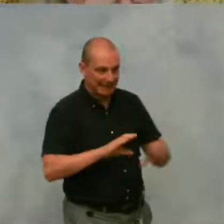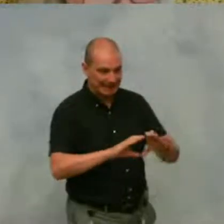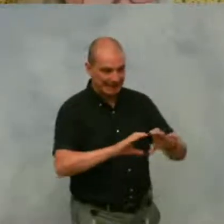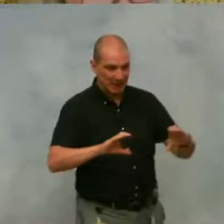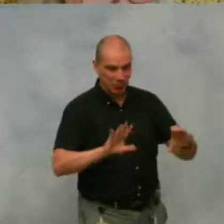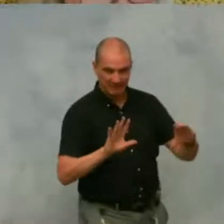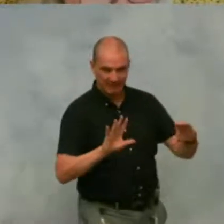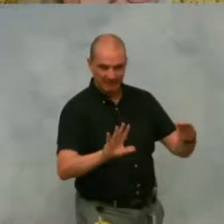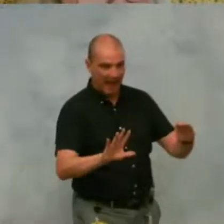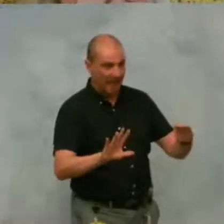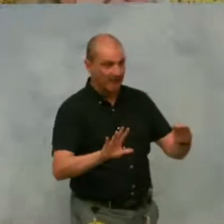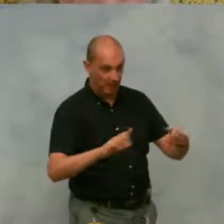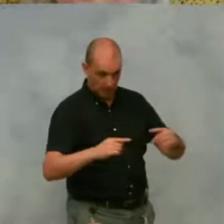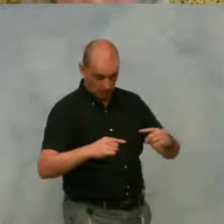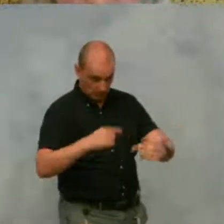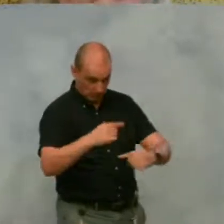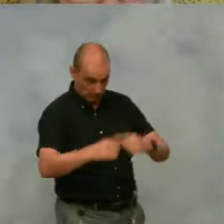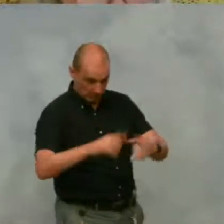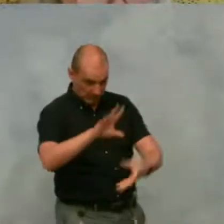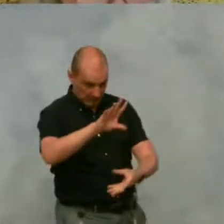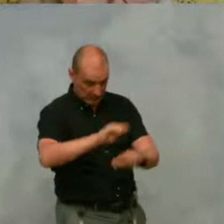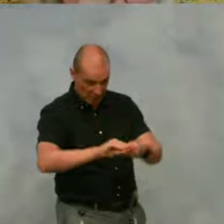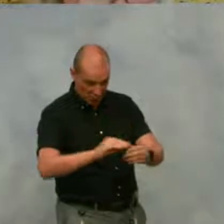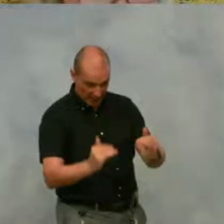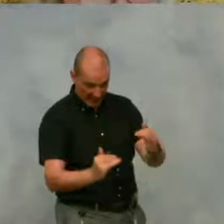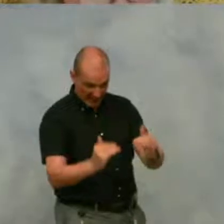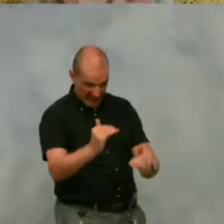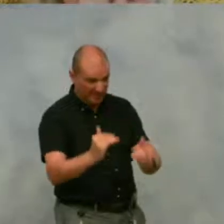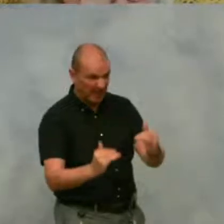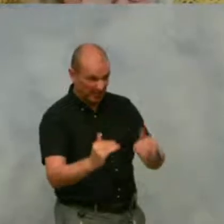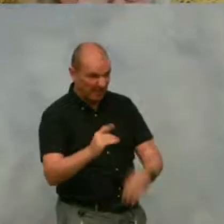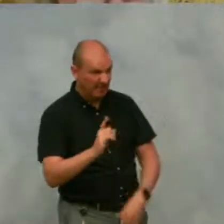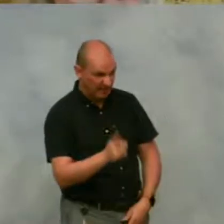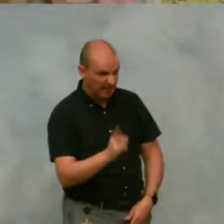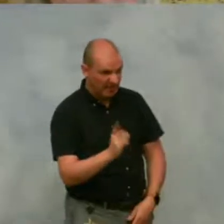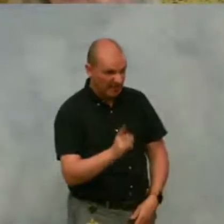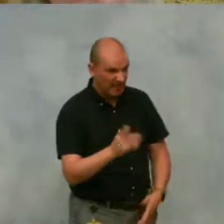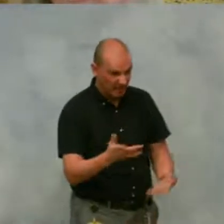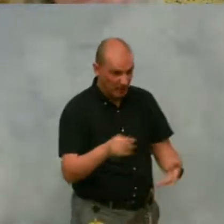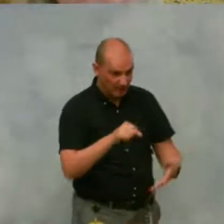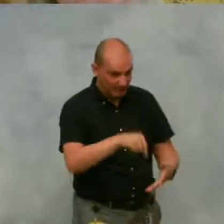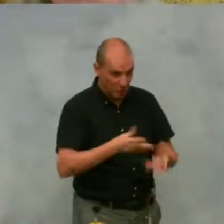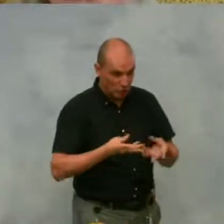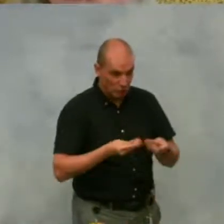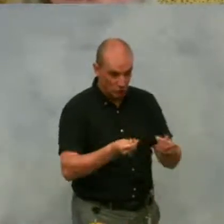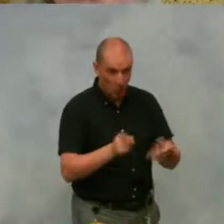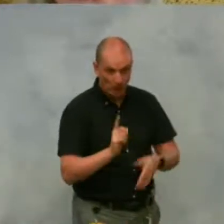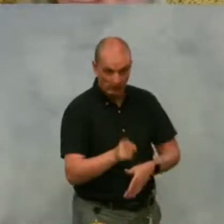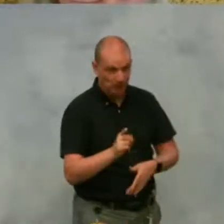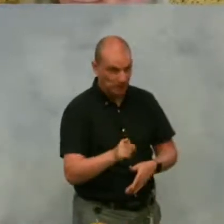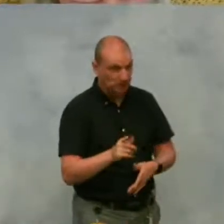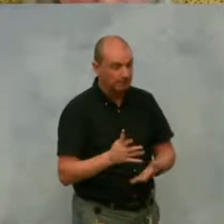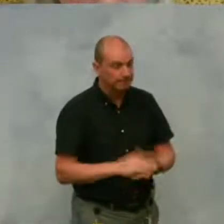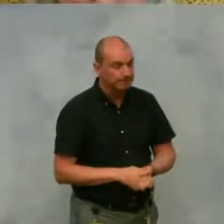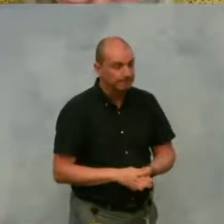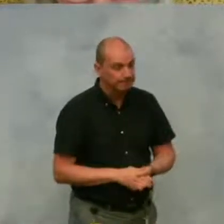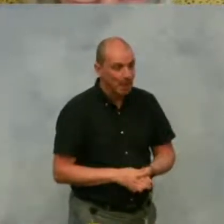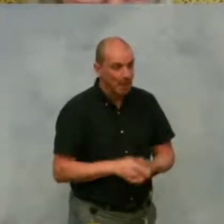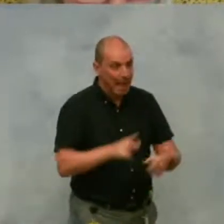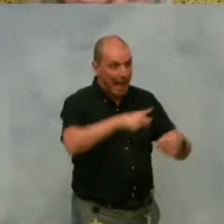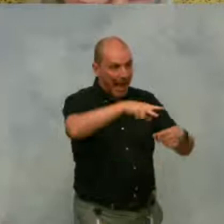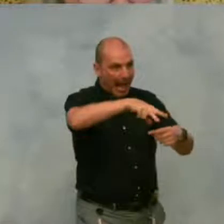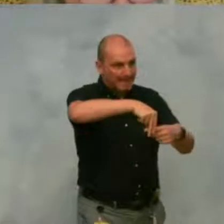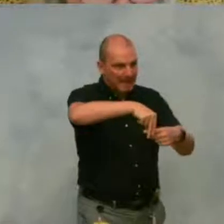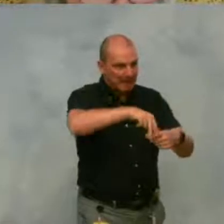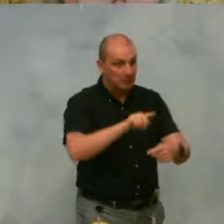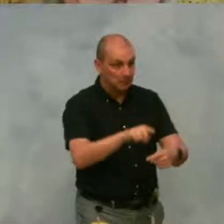financial implications are summarised, and we're reporting a break-even position for the resource at that point in time. Again, the appendices to the